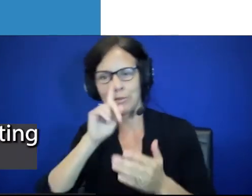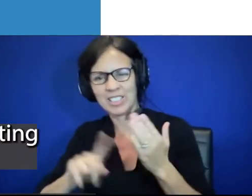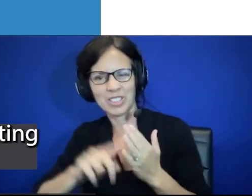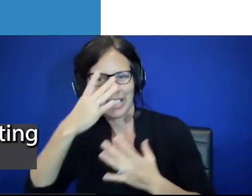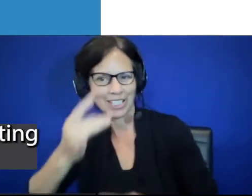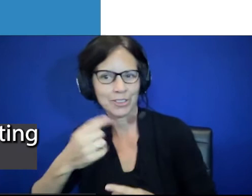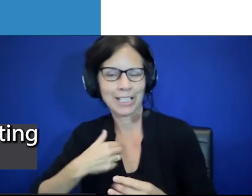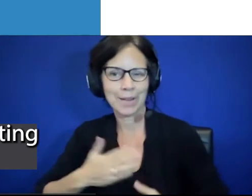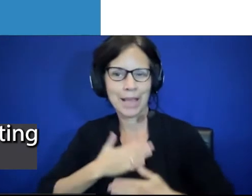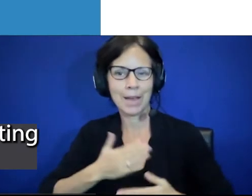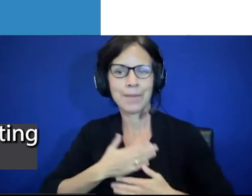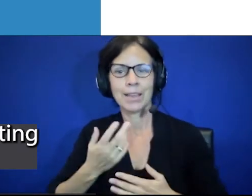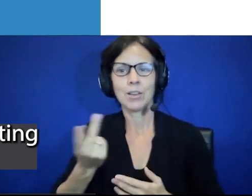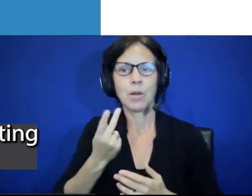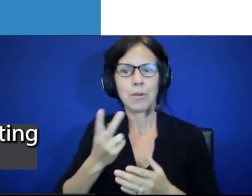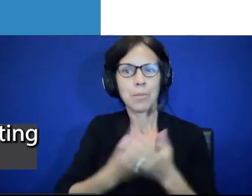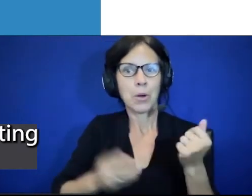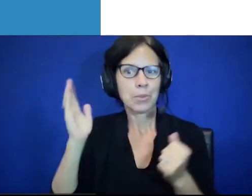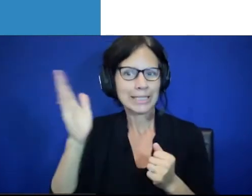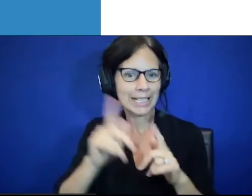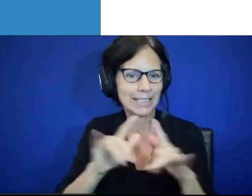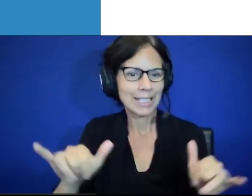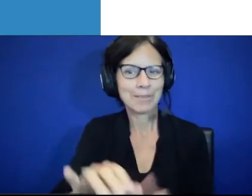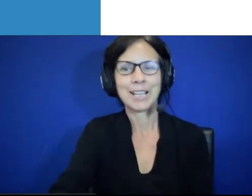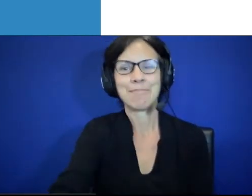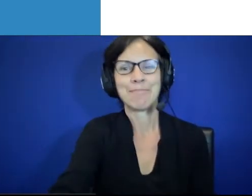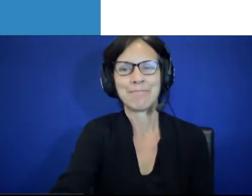that we were both presenting at the same time.